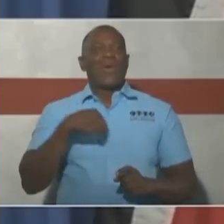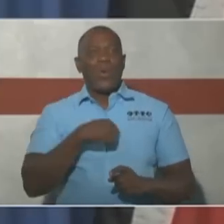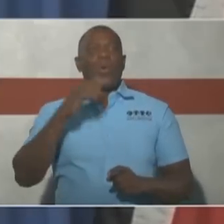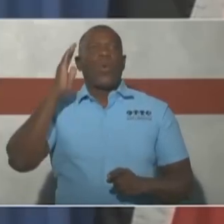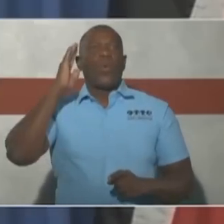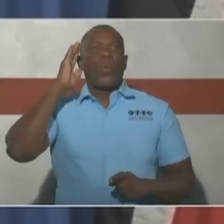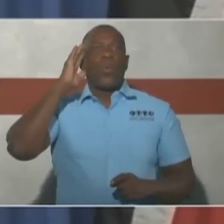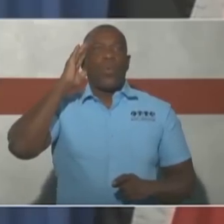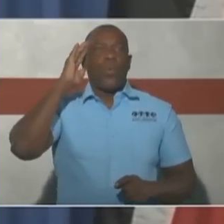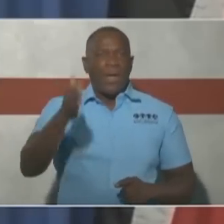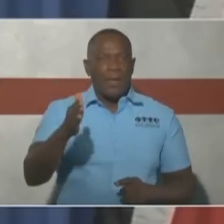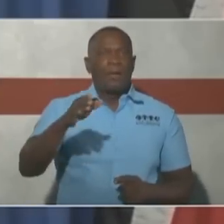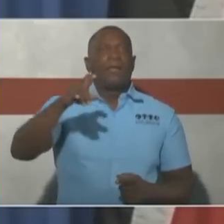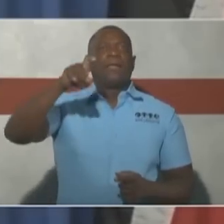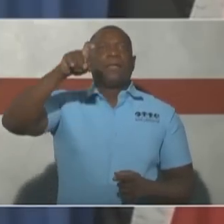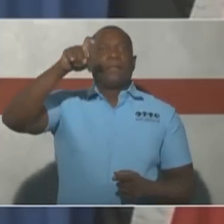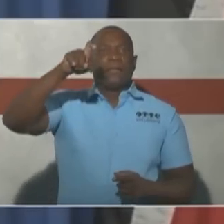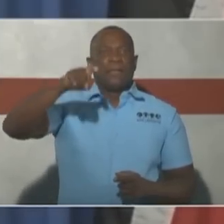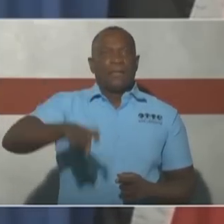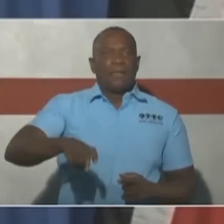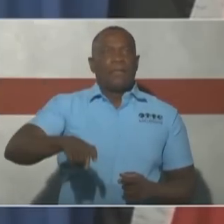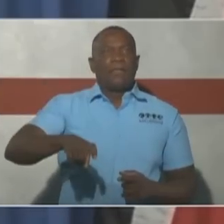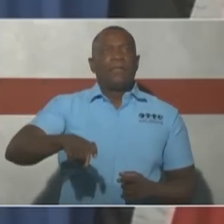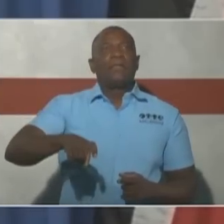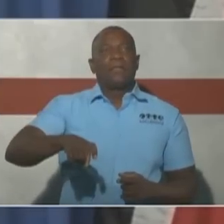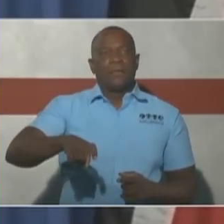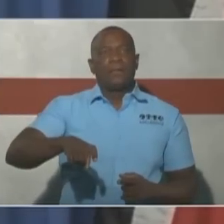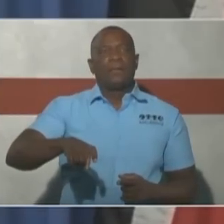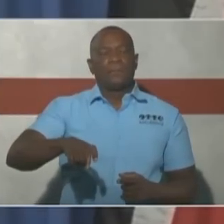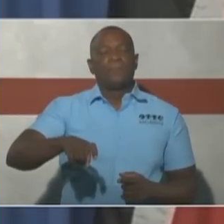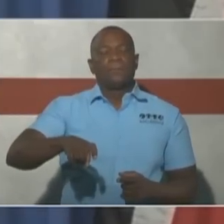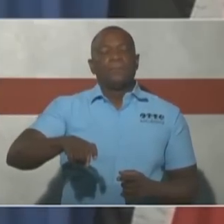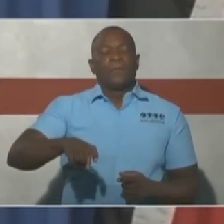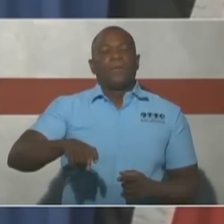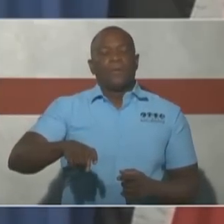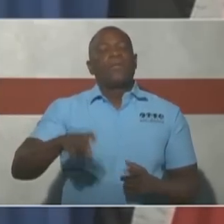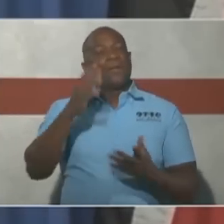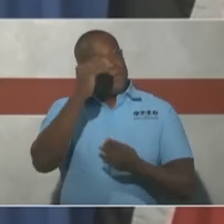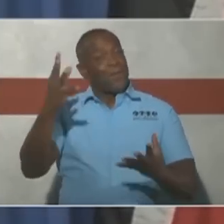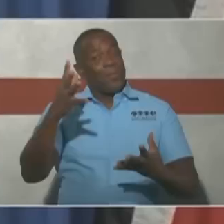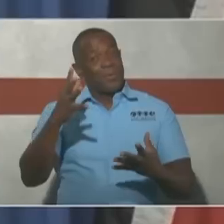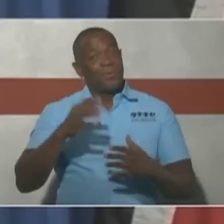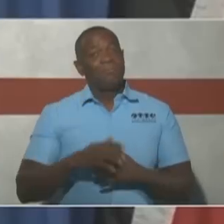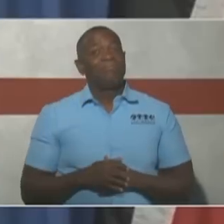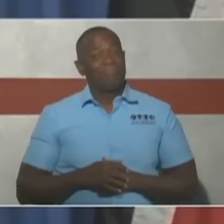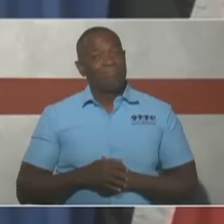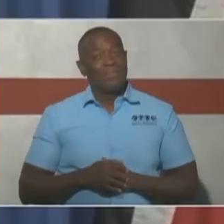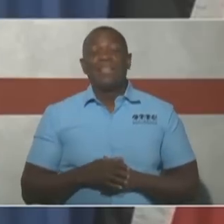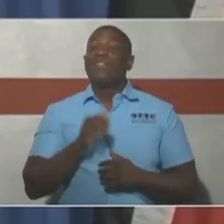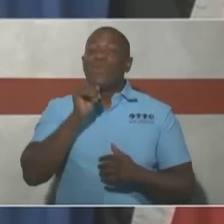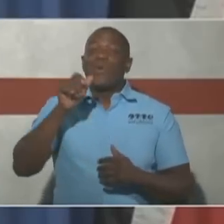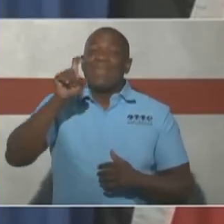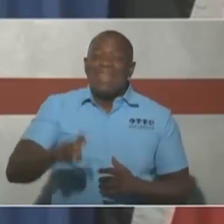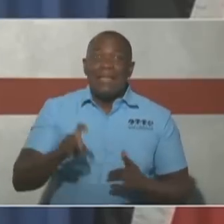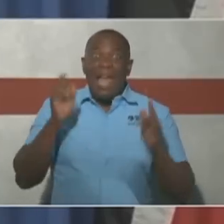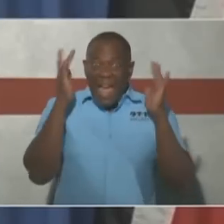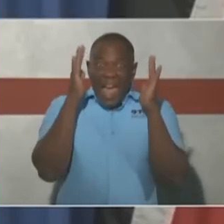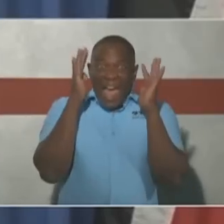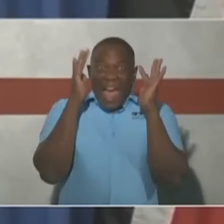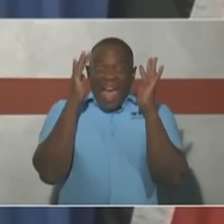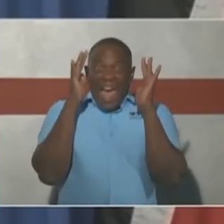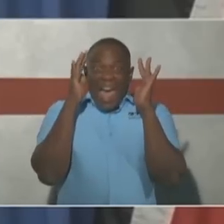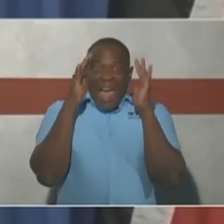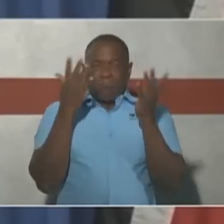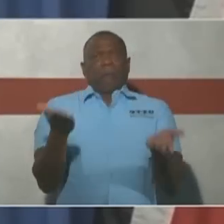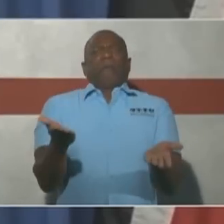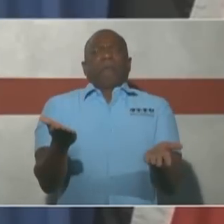picture and bring you up to date as to what the change is. No need to panic, but it